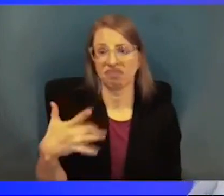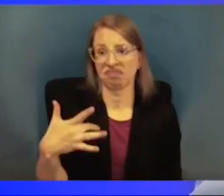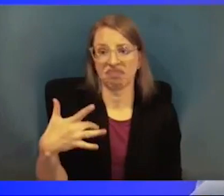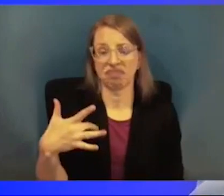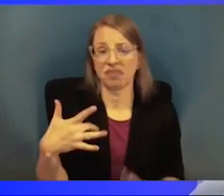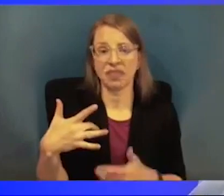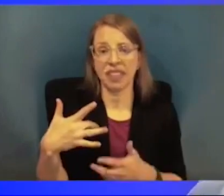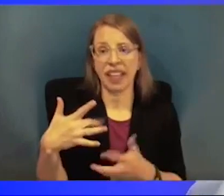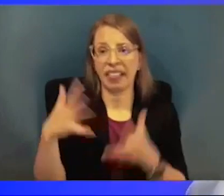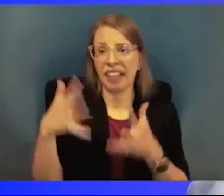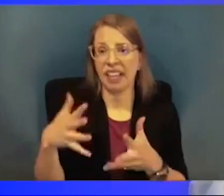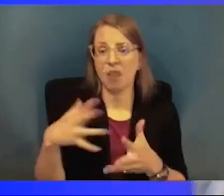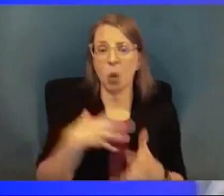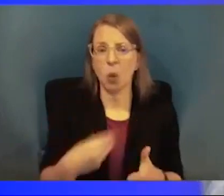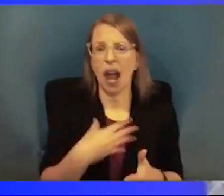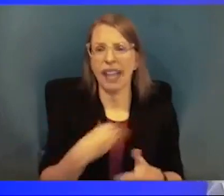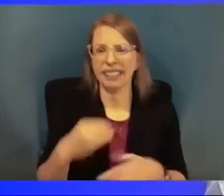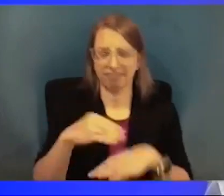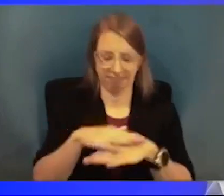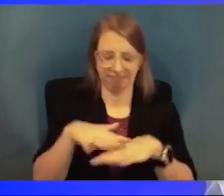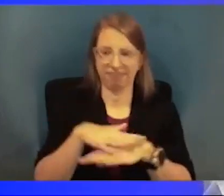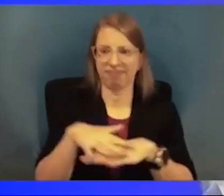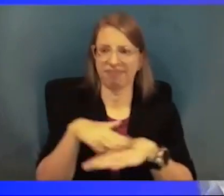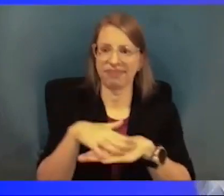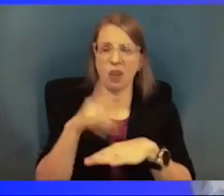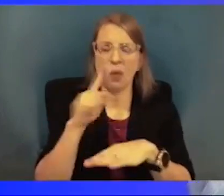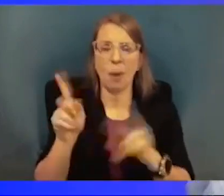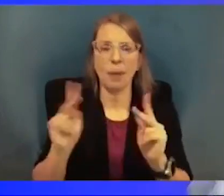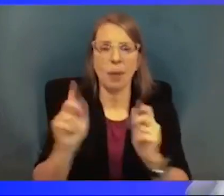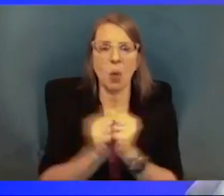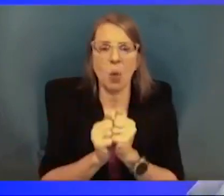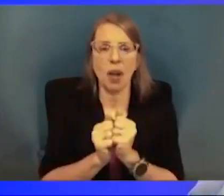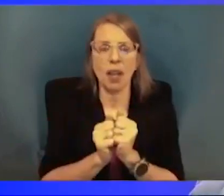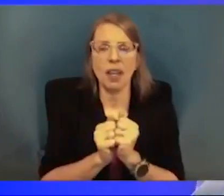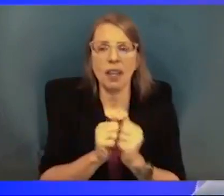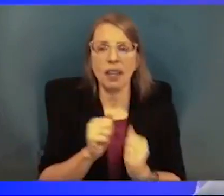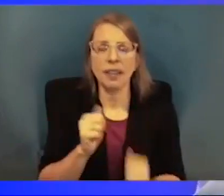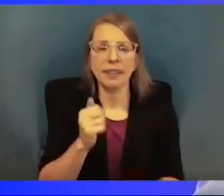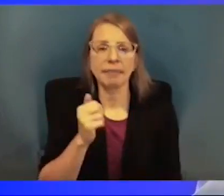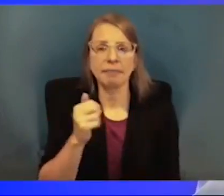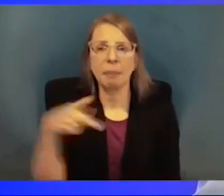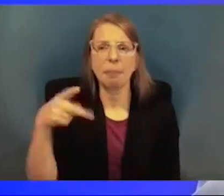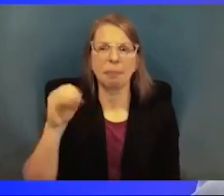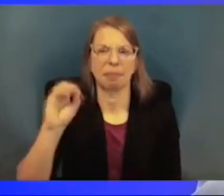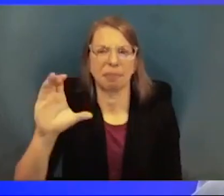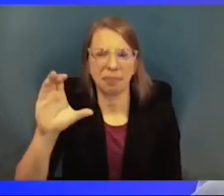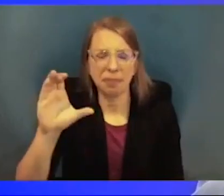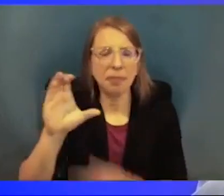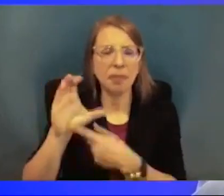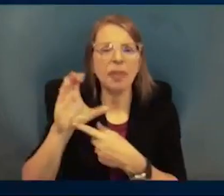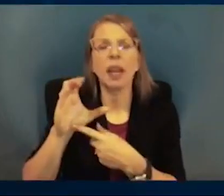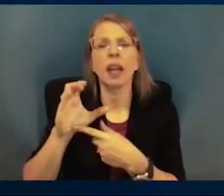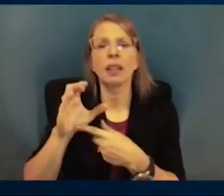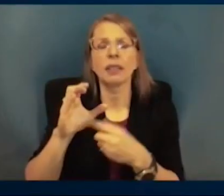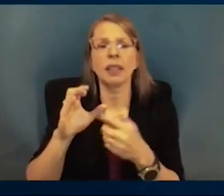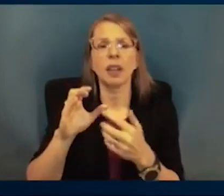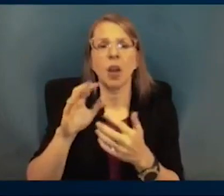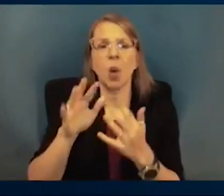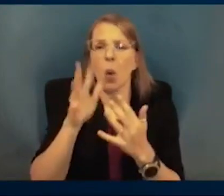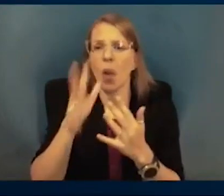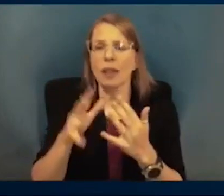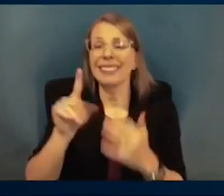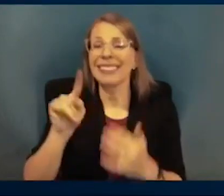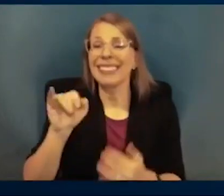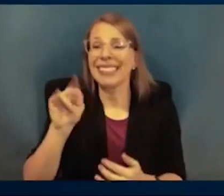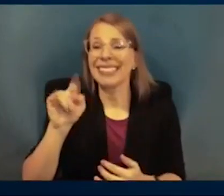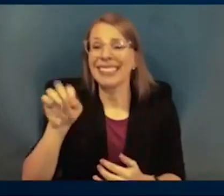residue, especially, for people with skin of color. The tinted sunscreens tend to blend in better. Okay, and Mary